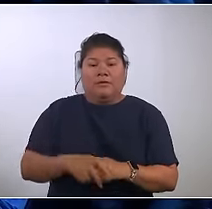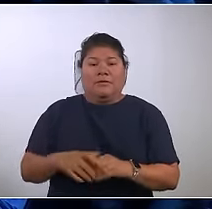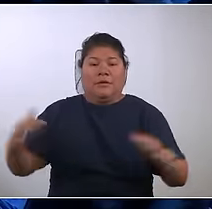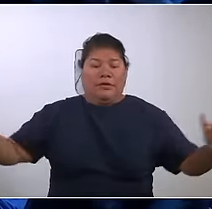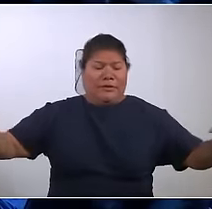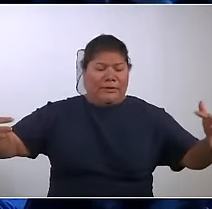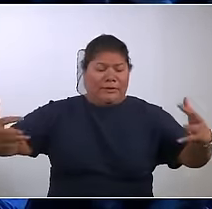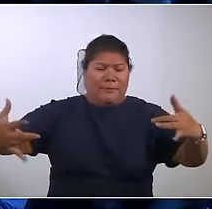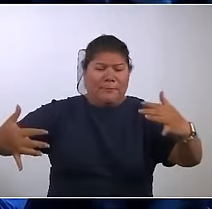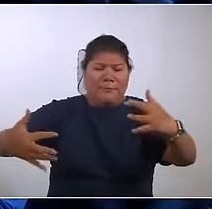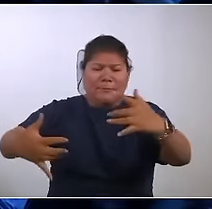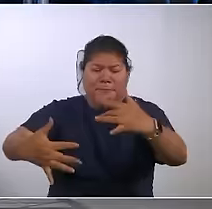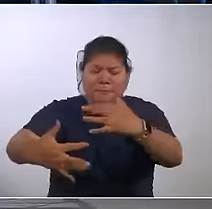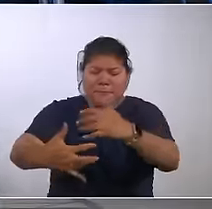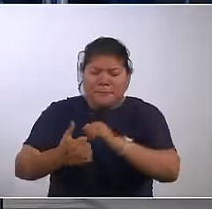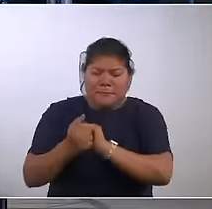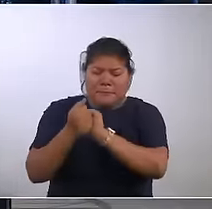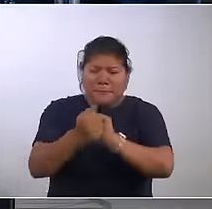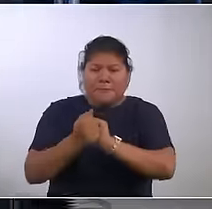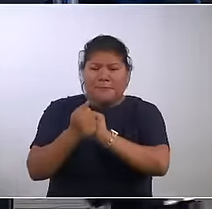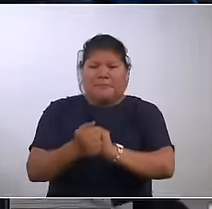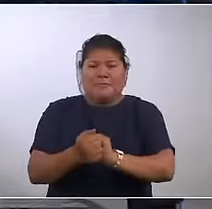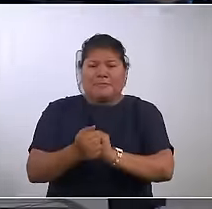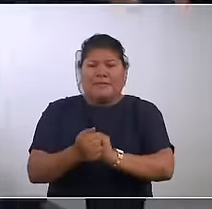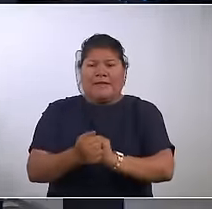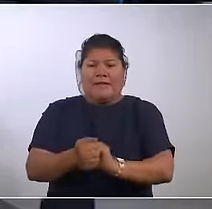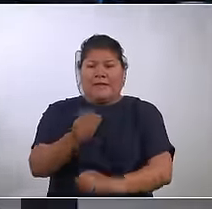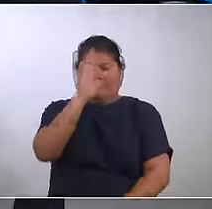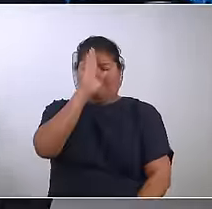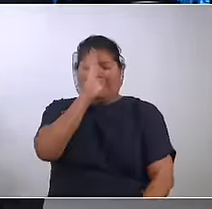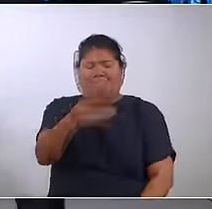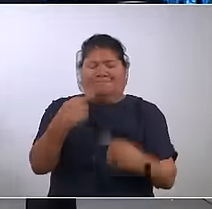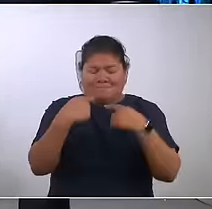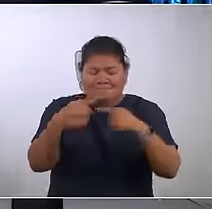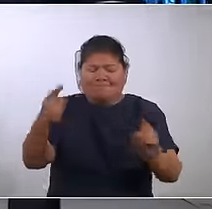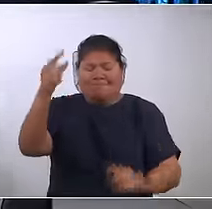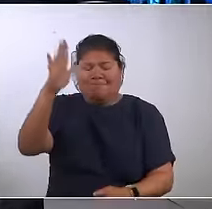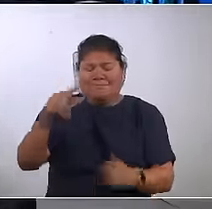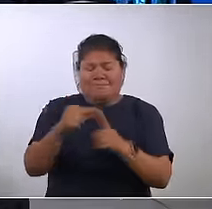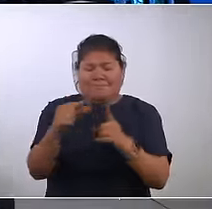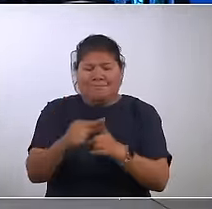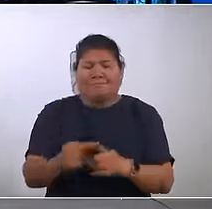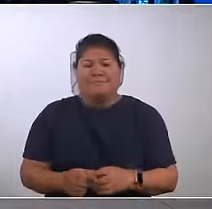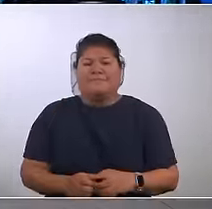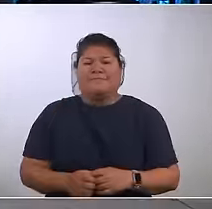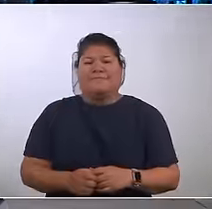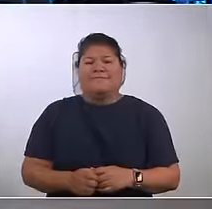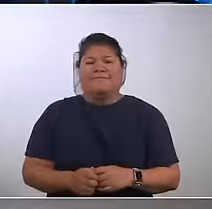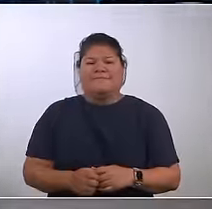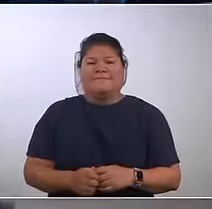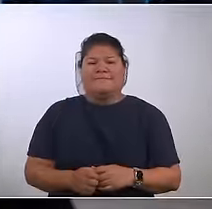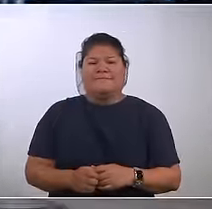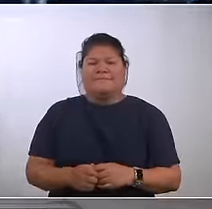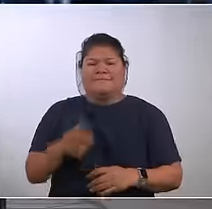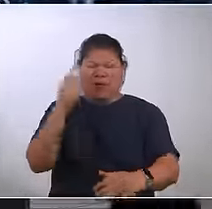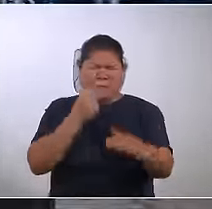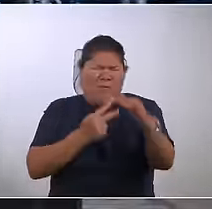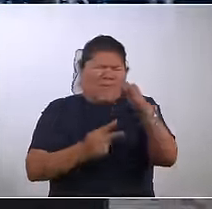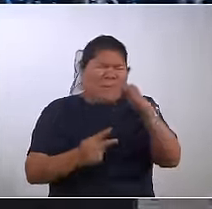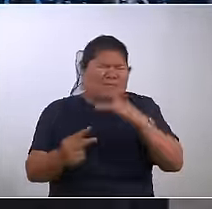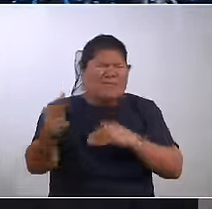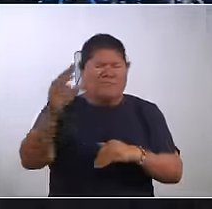diablo. Reúnanos juntos. And then speak the word y of God. La palabra de Dios. Profetiza,